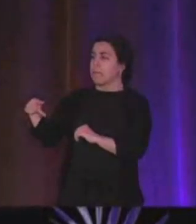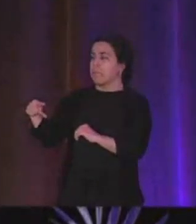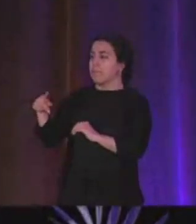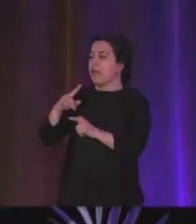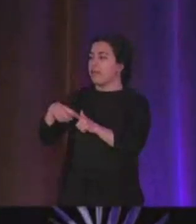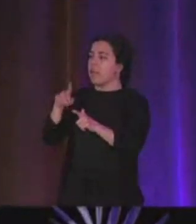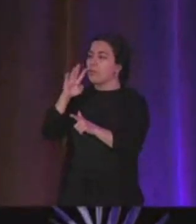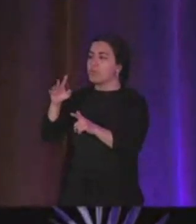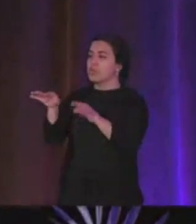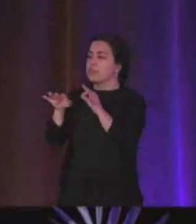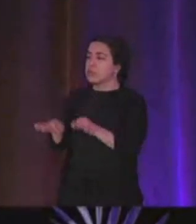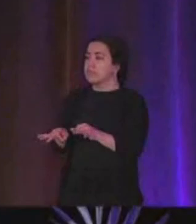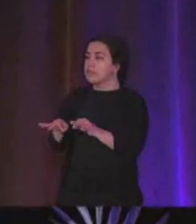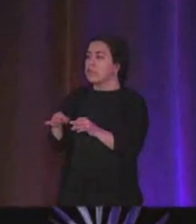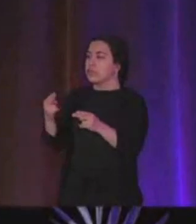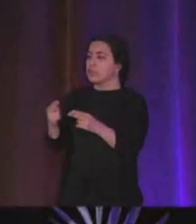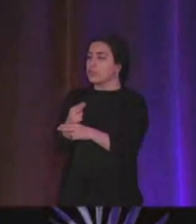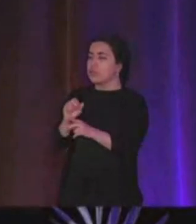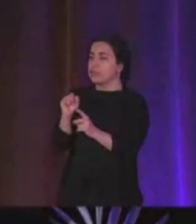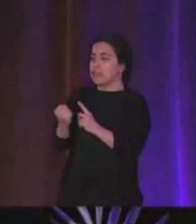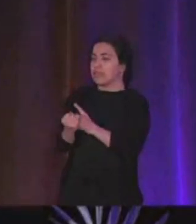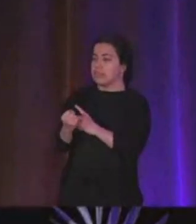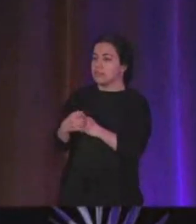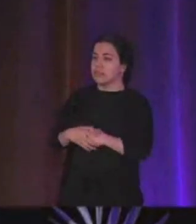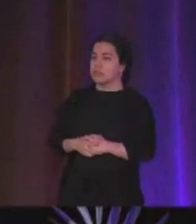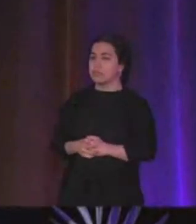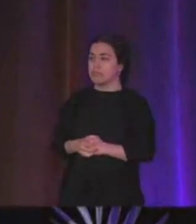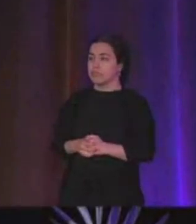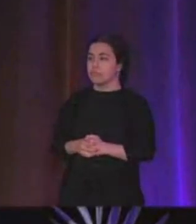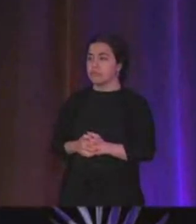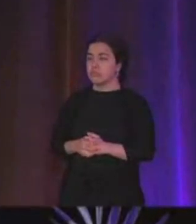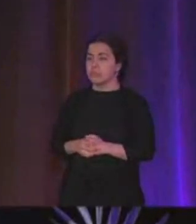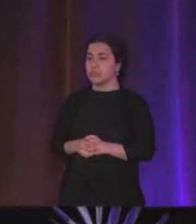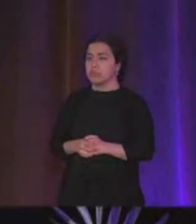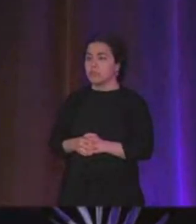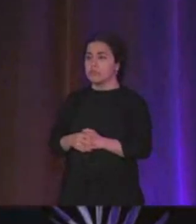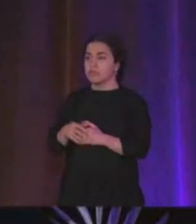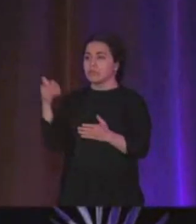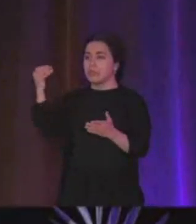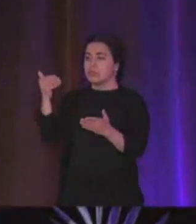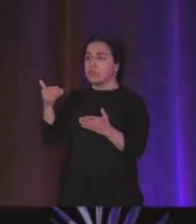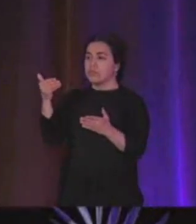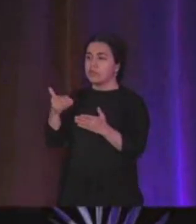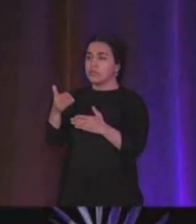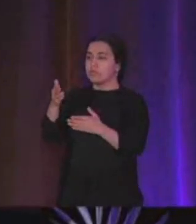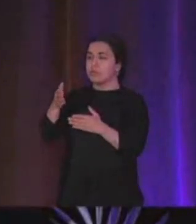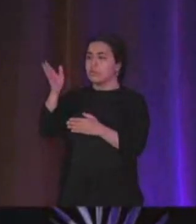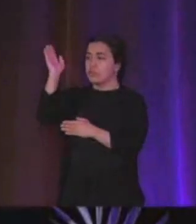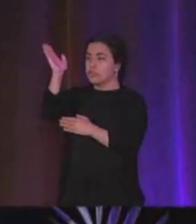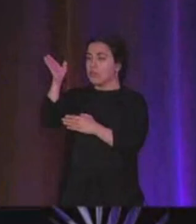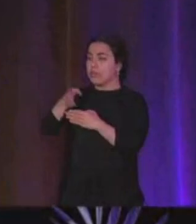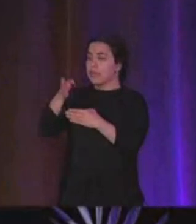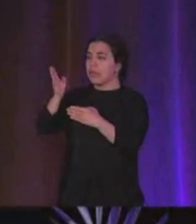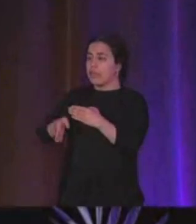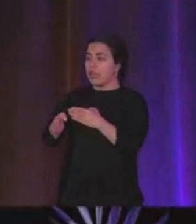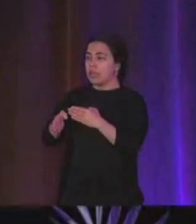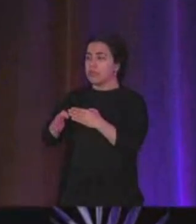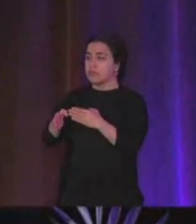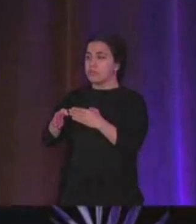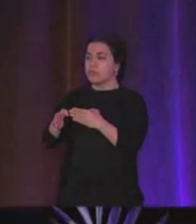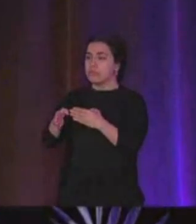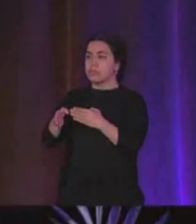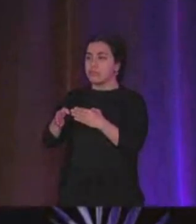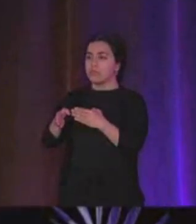cases possible from the machine learning on the edge devices. And towards the end of the talk, we'll discuss about what are the challenges that we